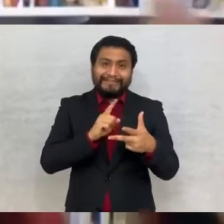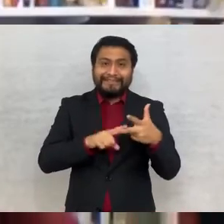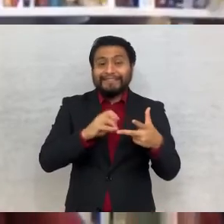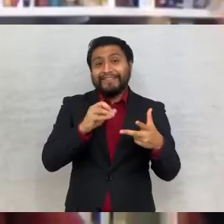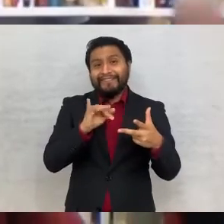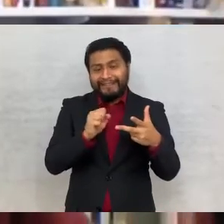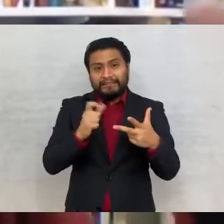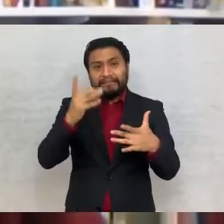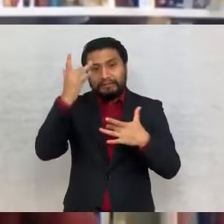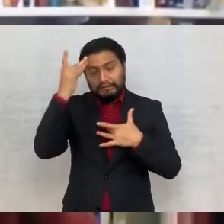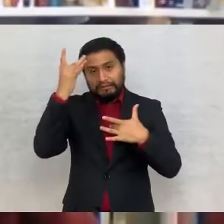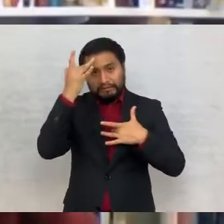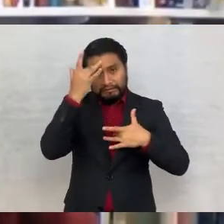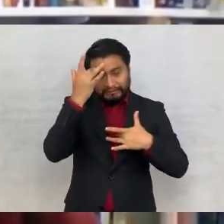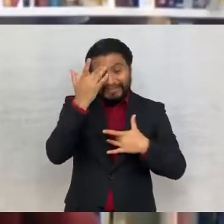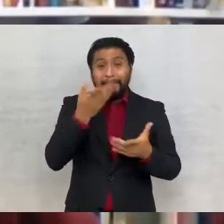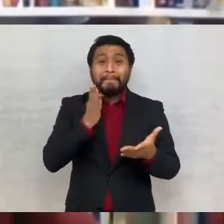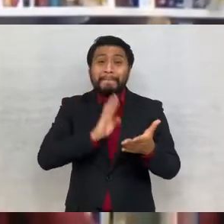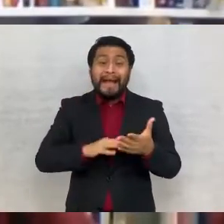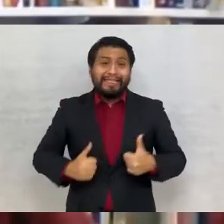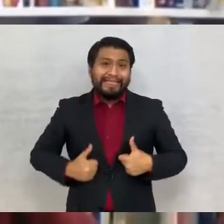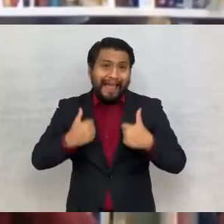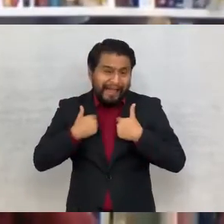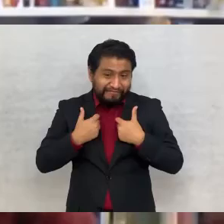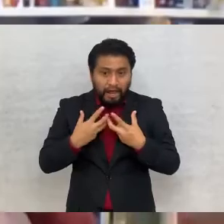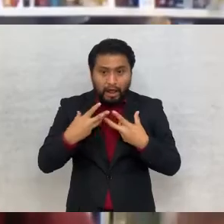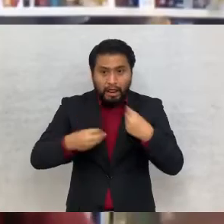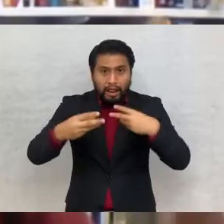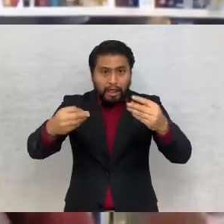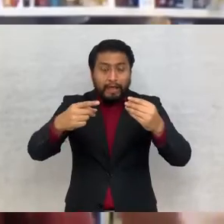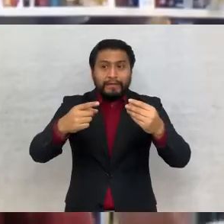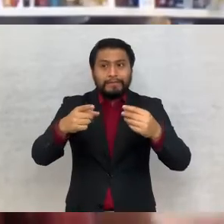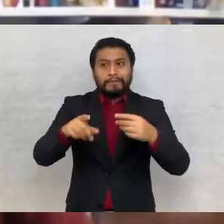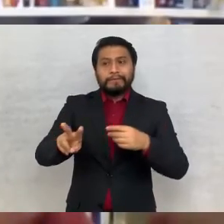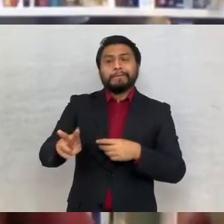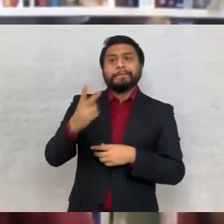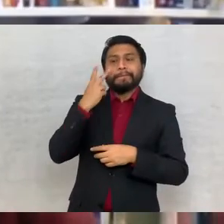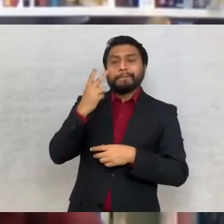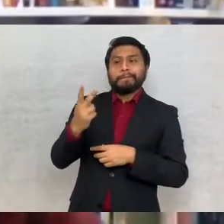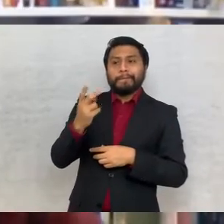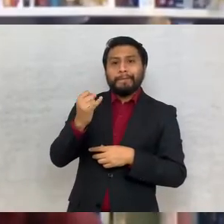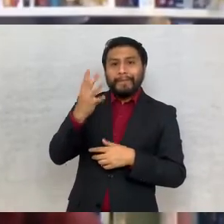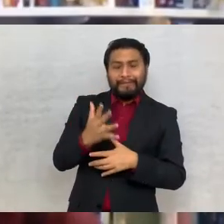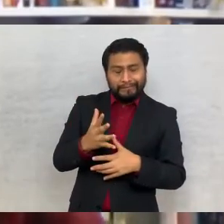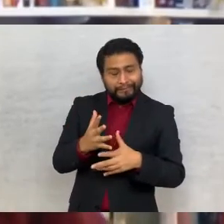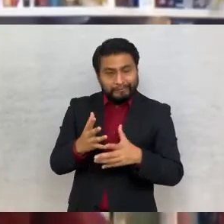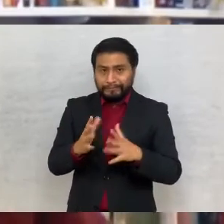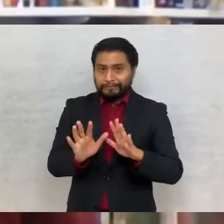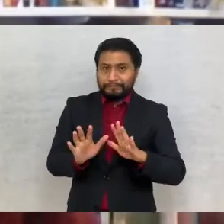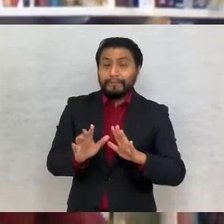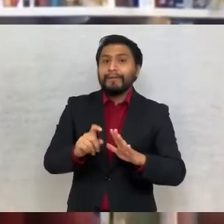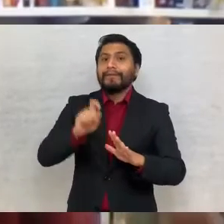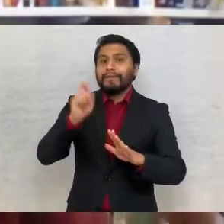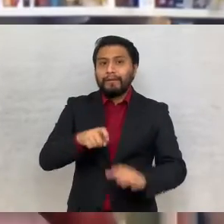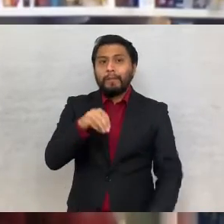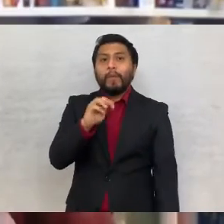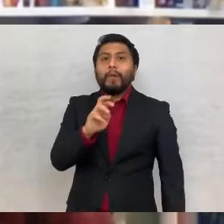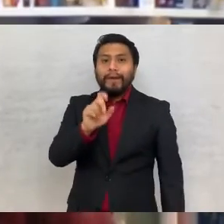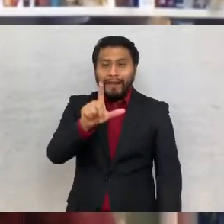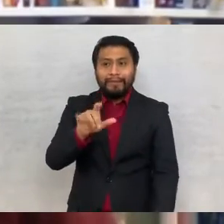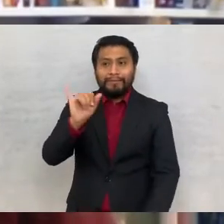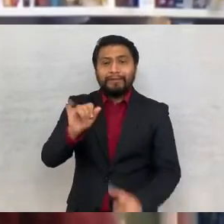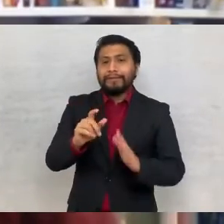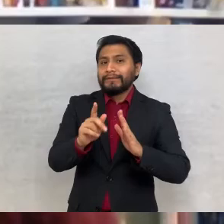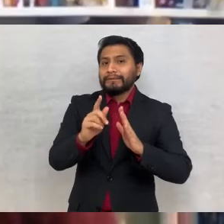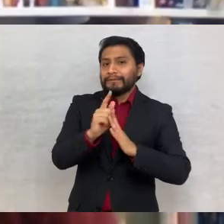I am referring to the Social Prophylaxis League led by the Dr. Alfredo Fernández Verano since 1921. To a large extent, the latter absorbed